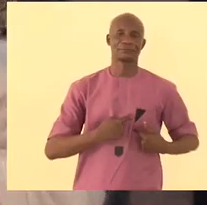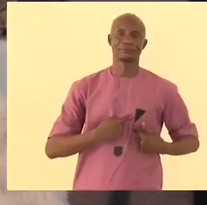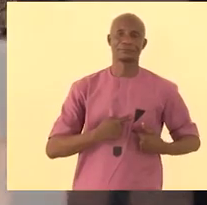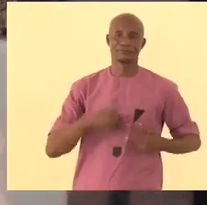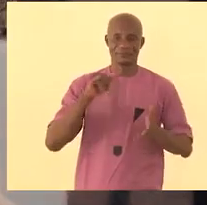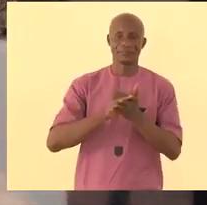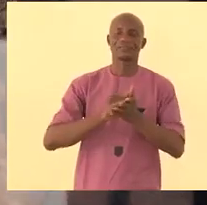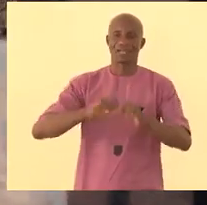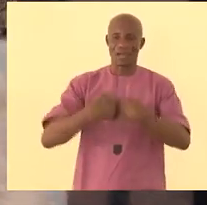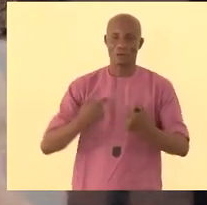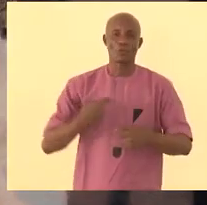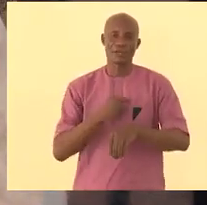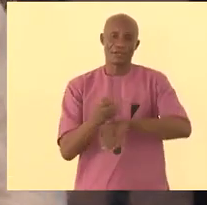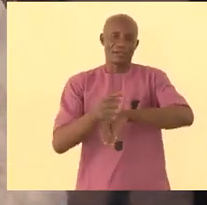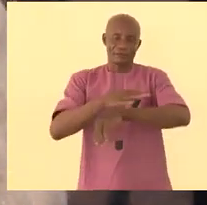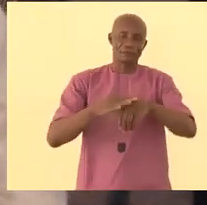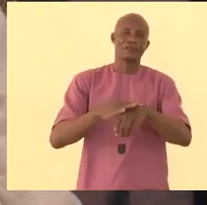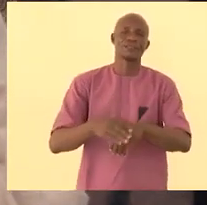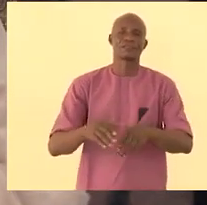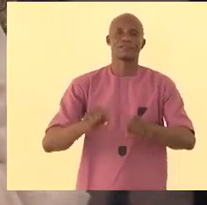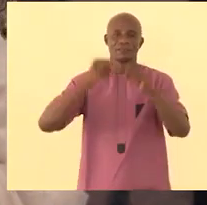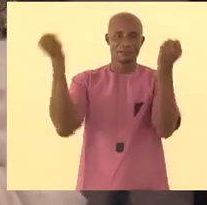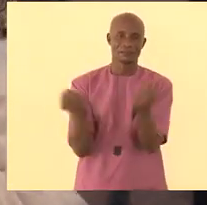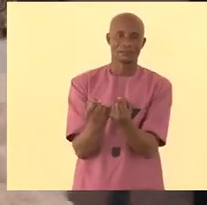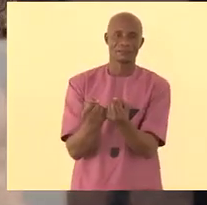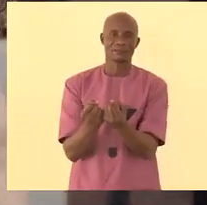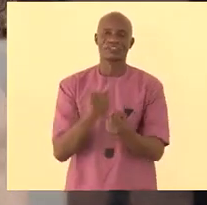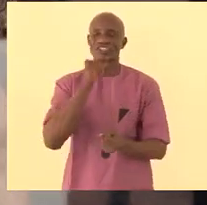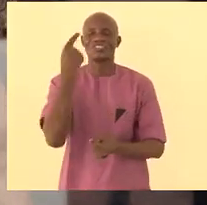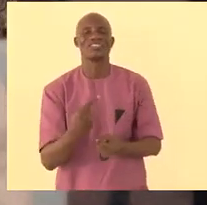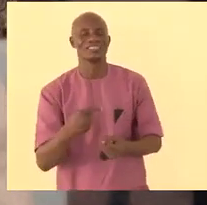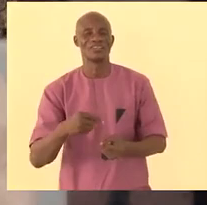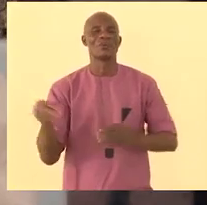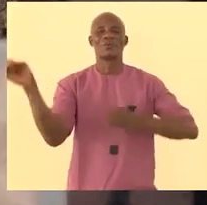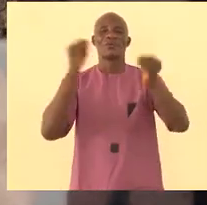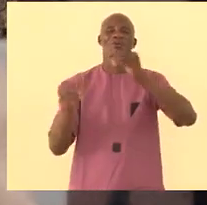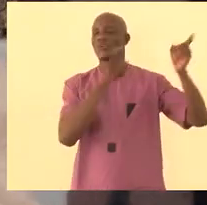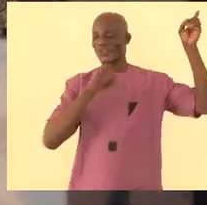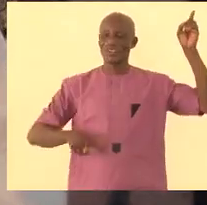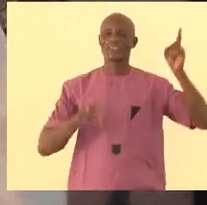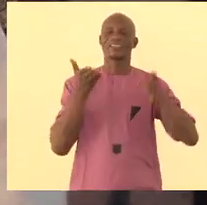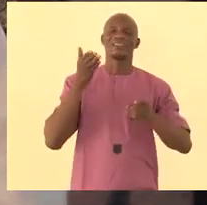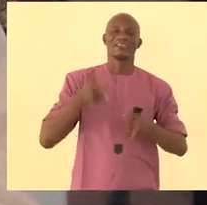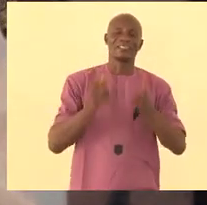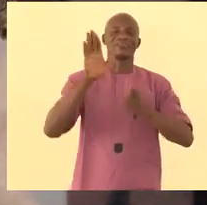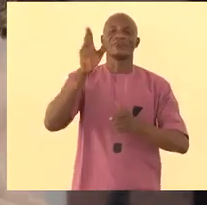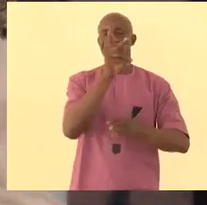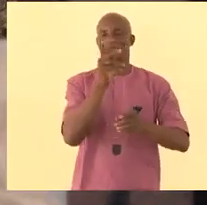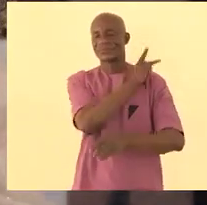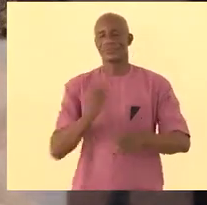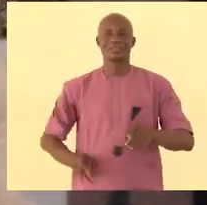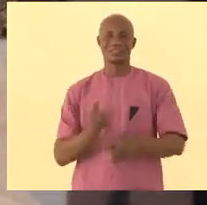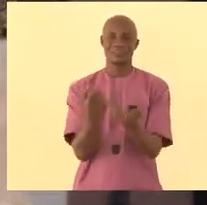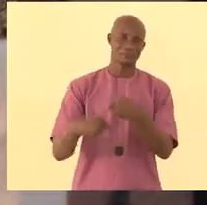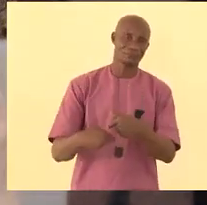influence society. It's not just by saying, "Oh Lord, may your kingdom come." The kingdom of Christ will come into the world, into